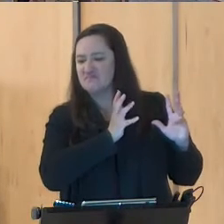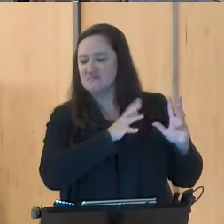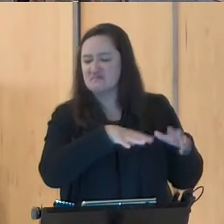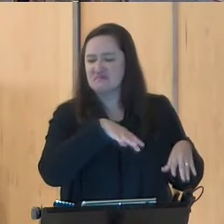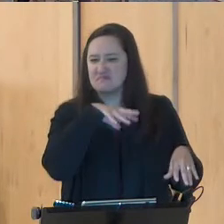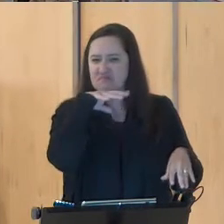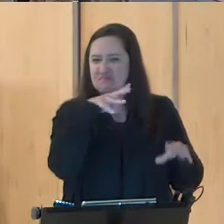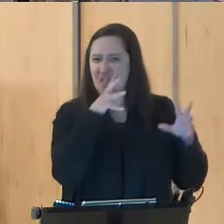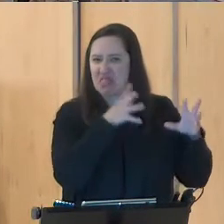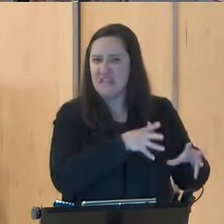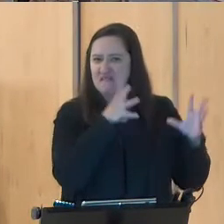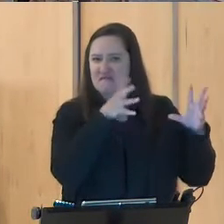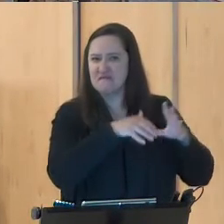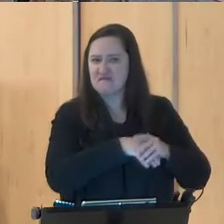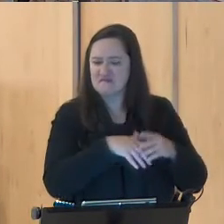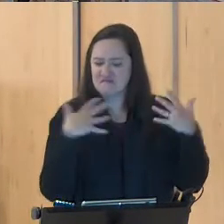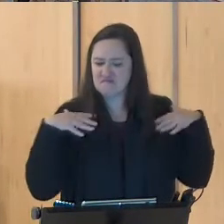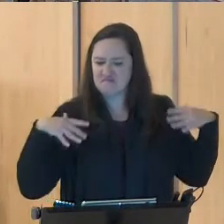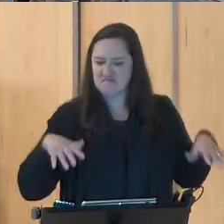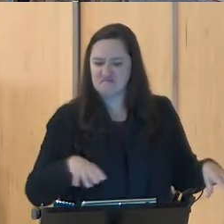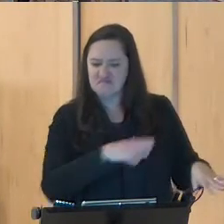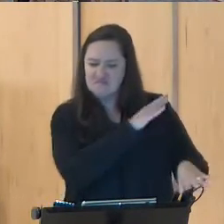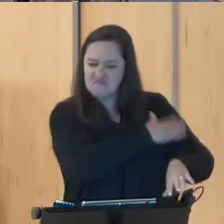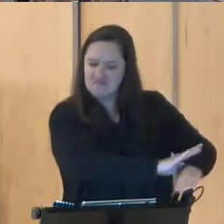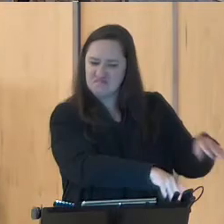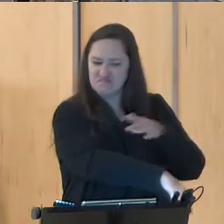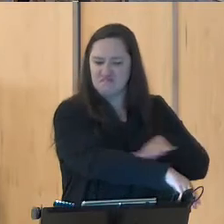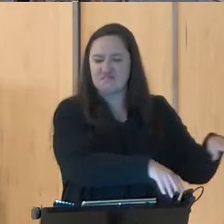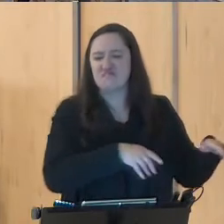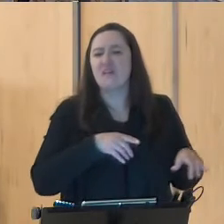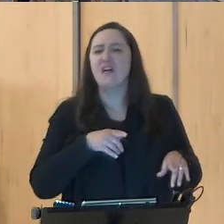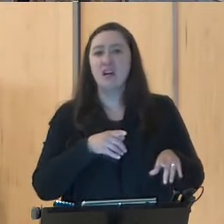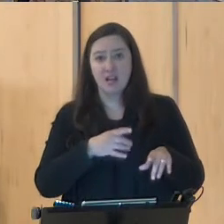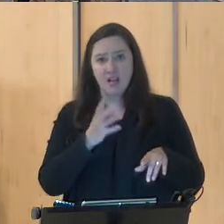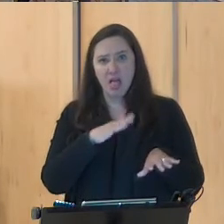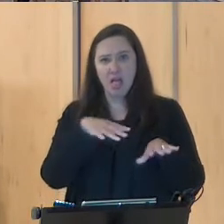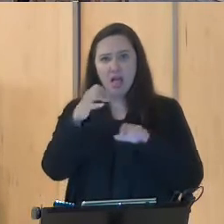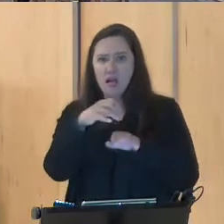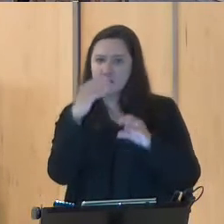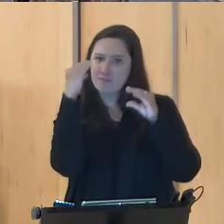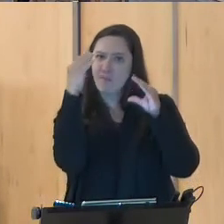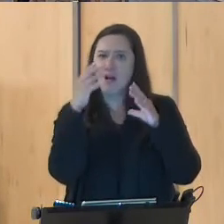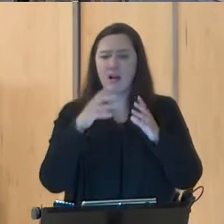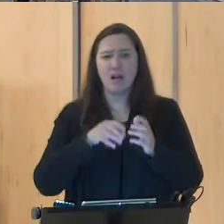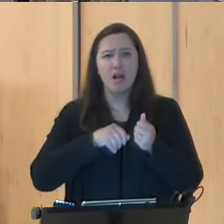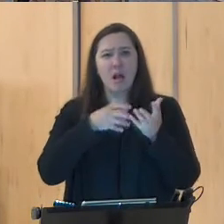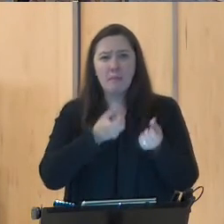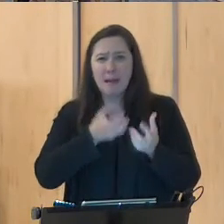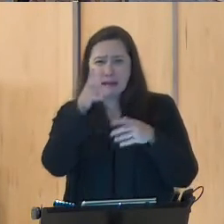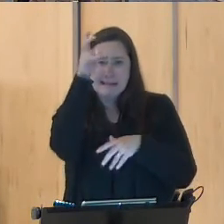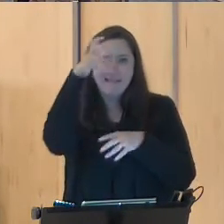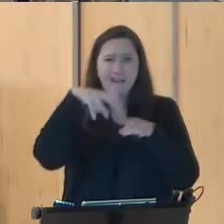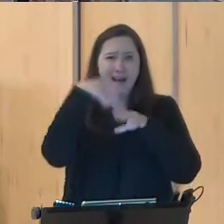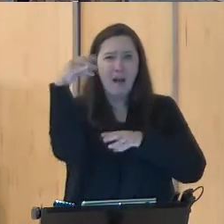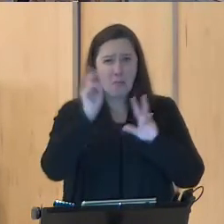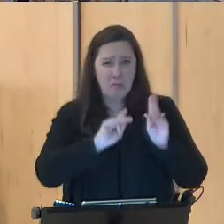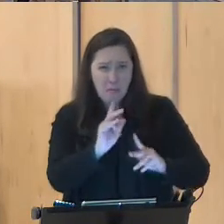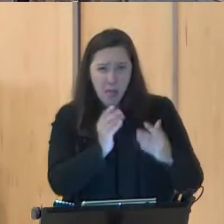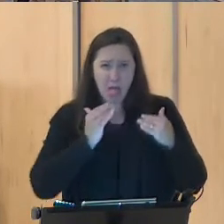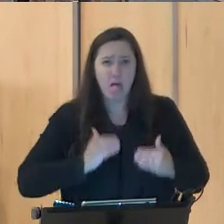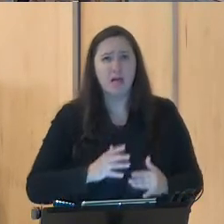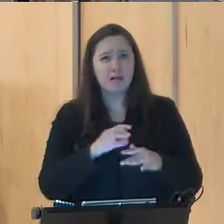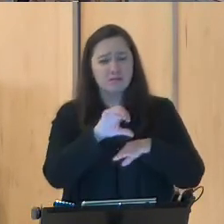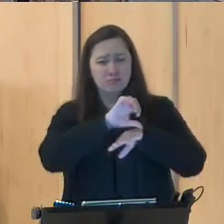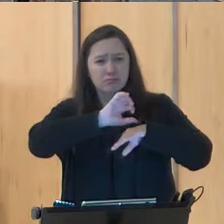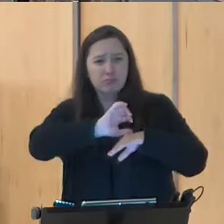them." They went out and preached that people should repent. They drove out many demons and anointed many sick people with oil